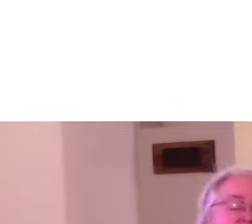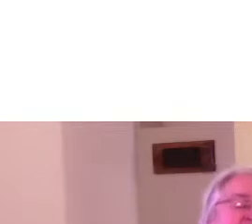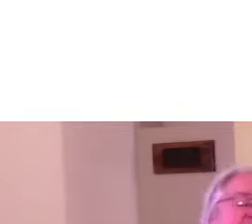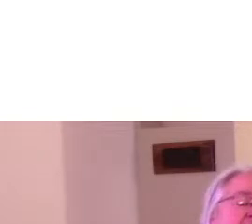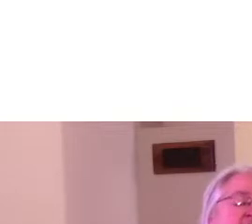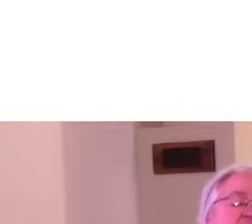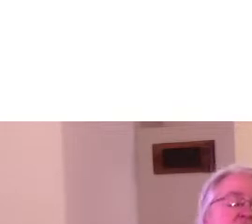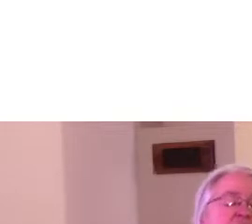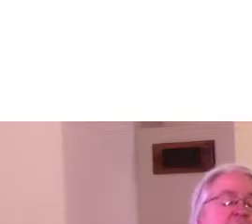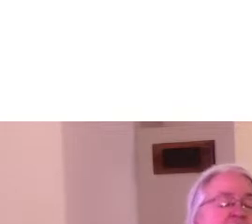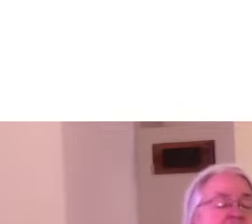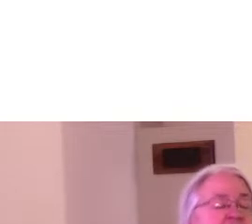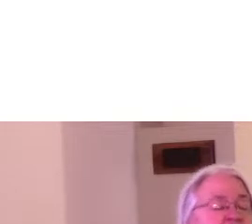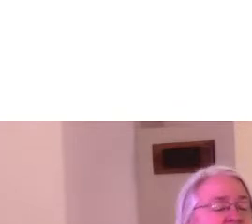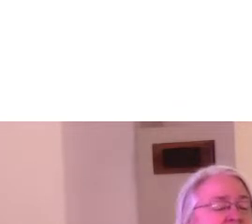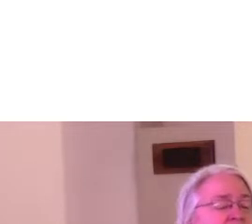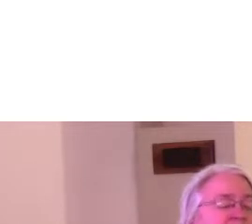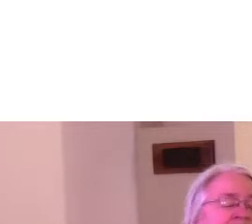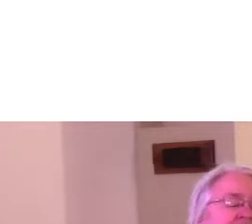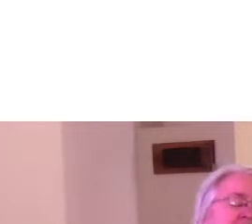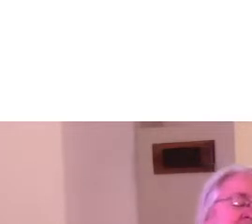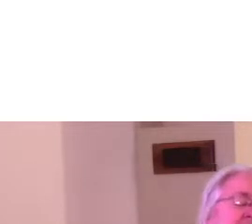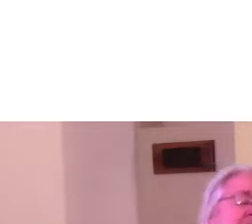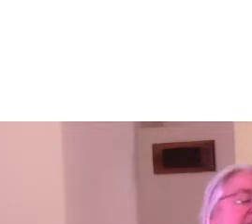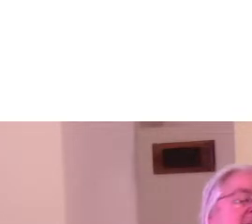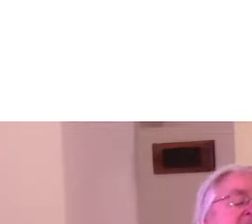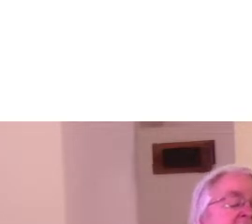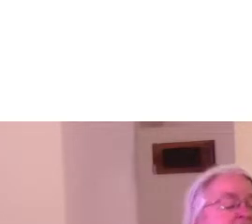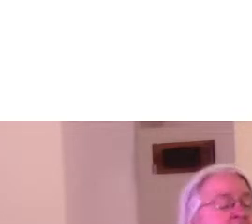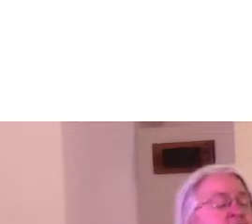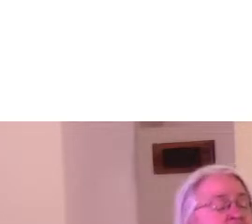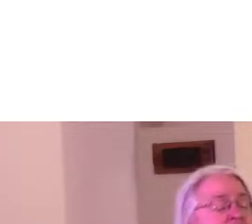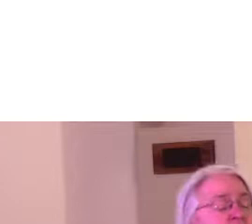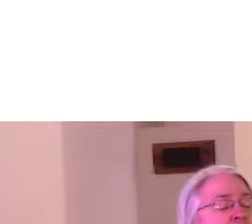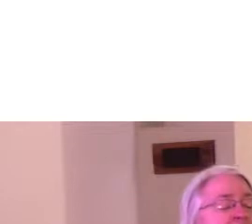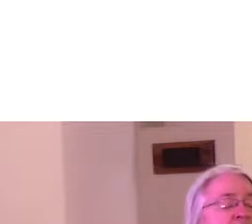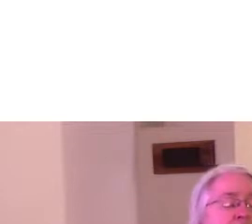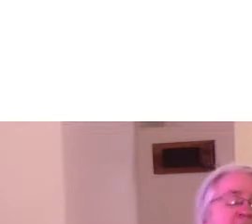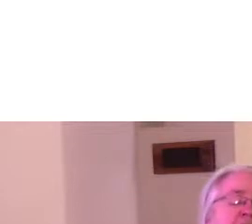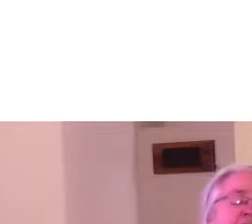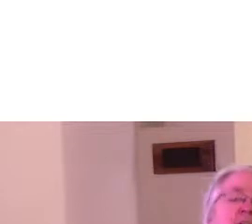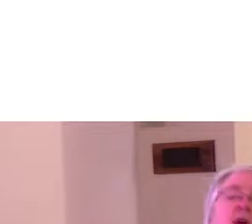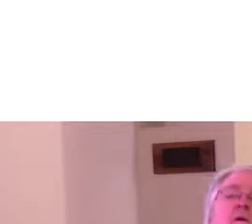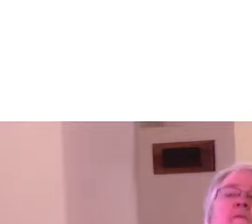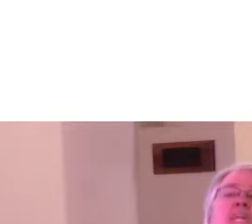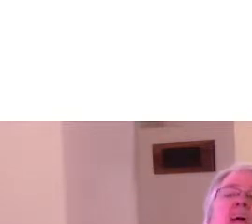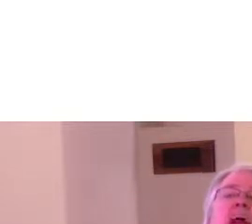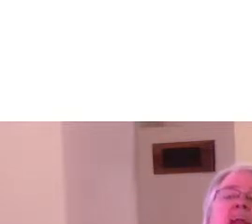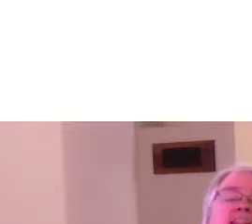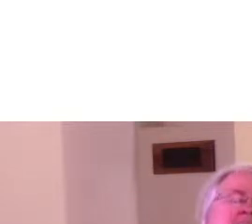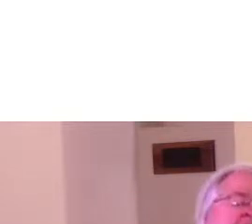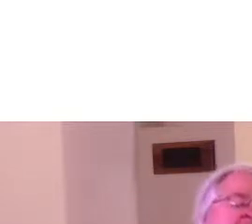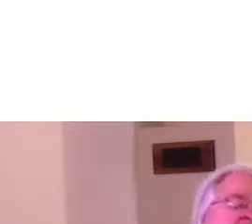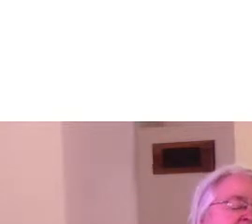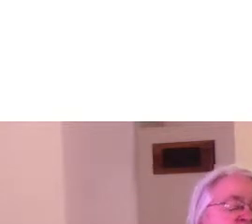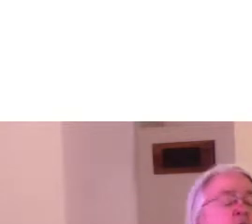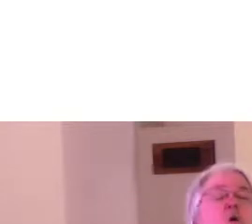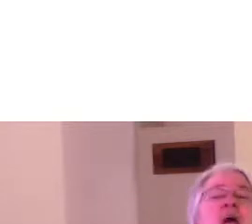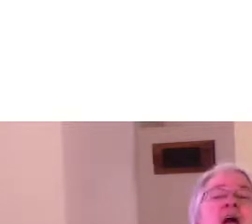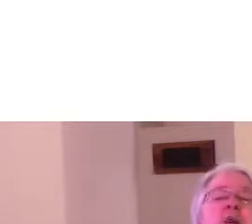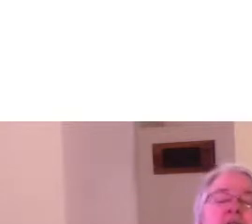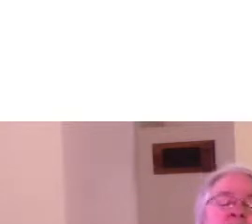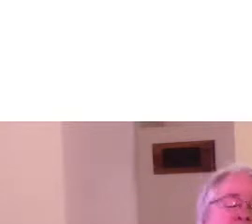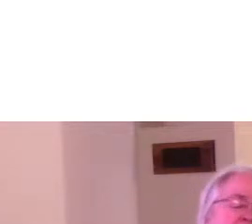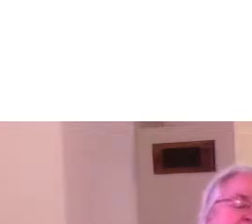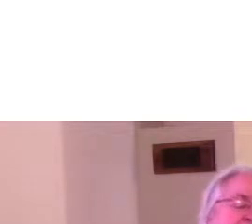land. There'll be freedom in that land. There'll be freedom in that land